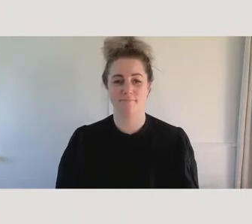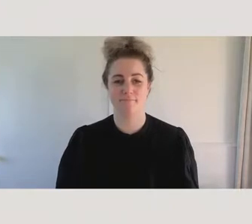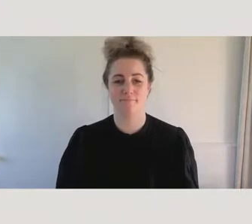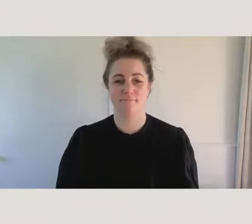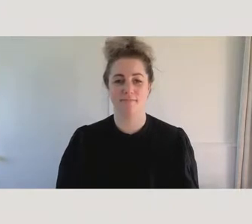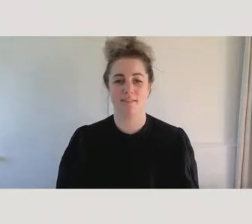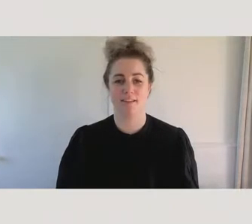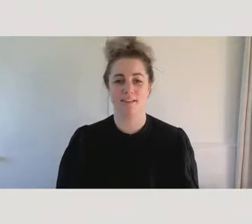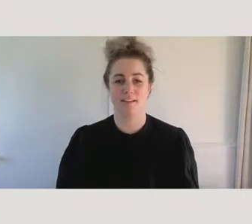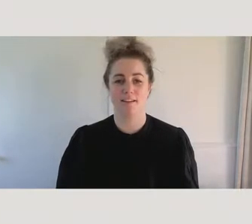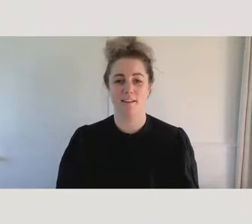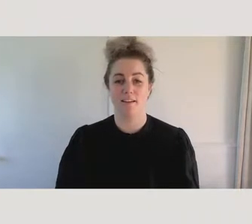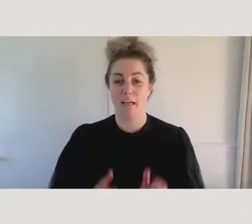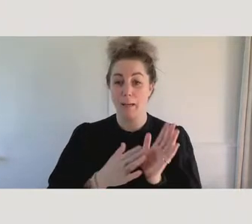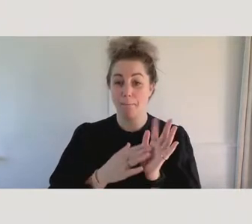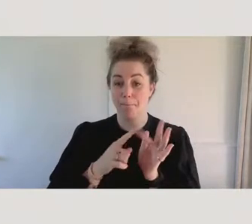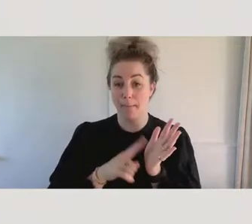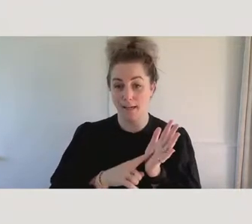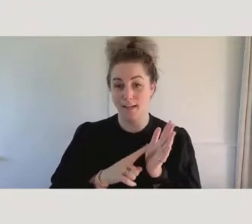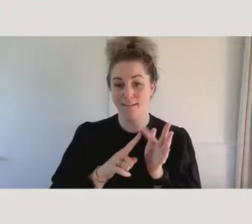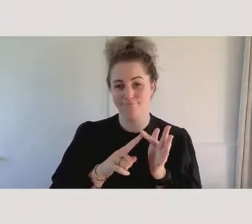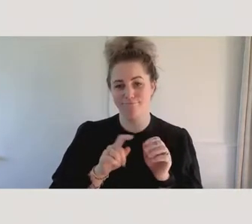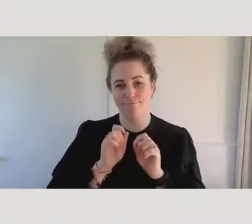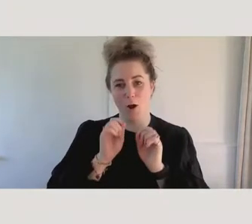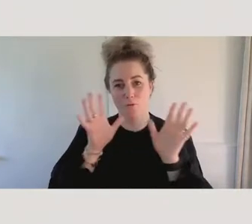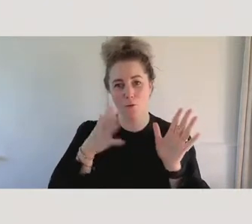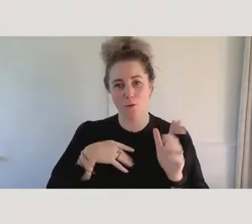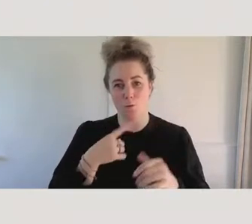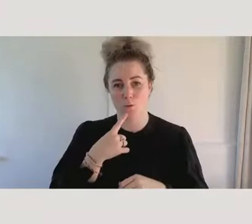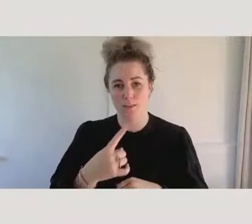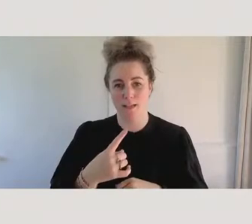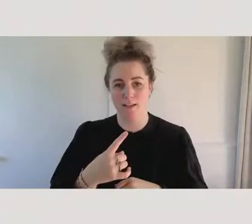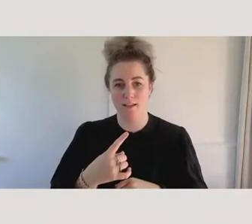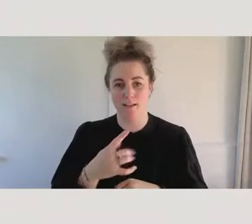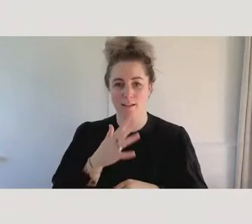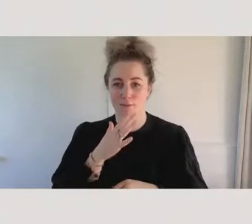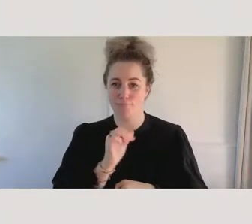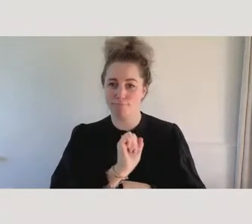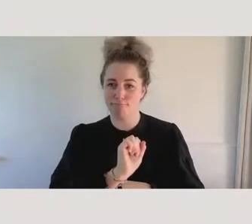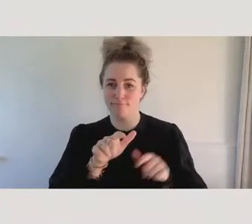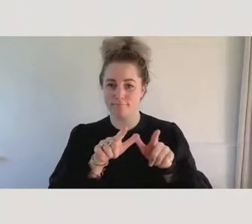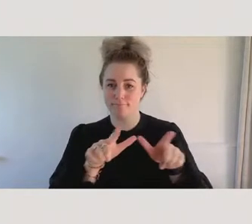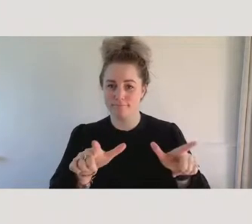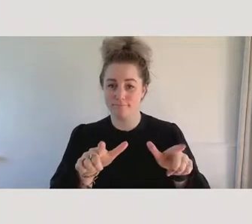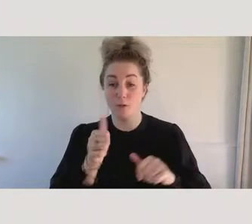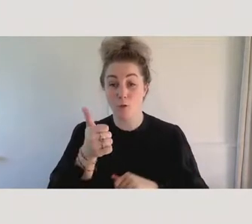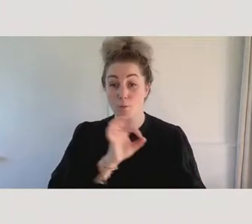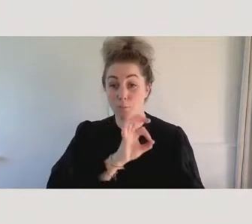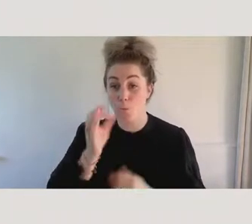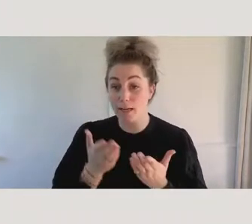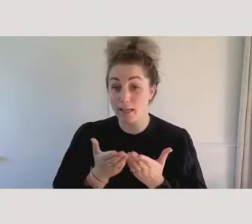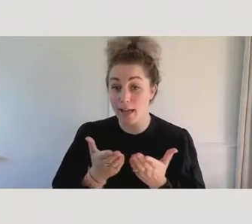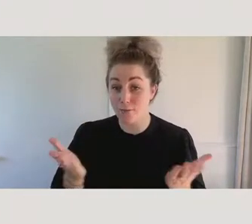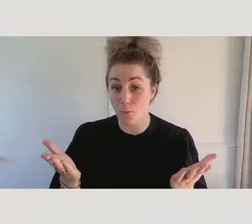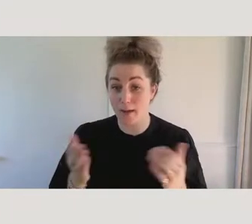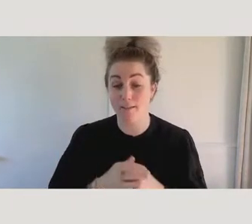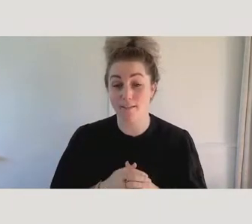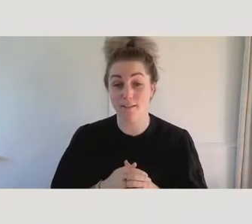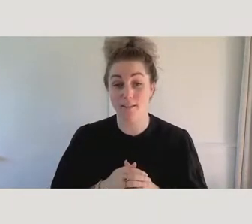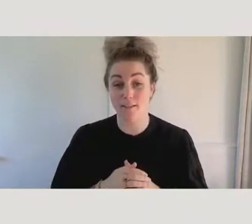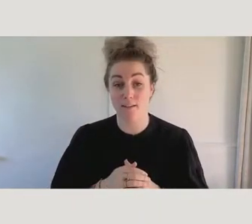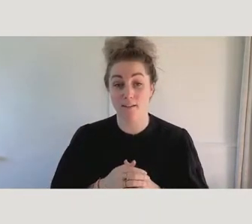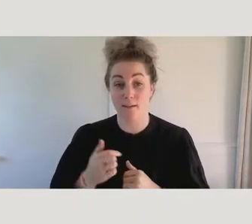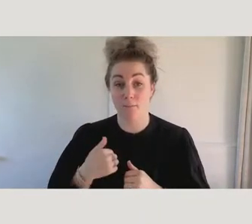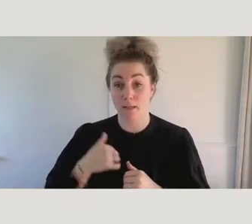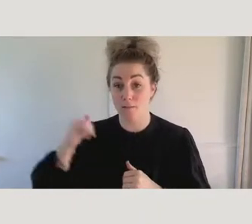yeah so Millie's got to say something of course good morning everybody um I literally